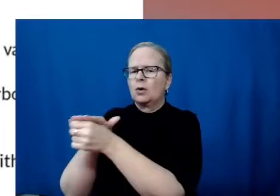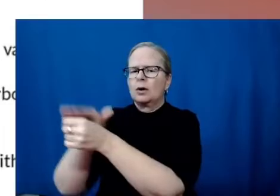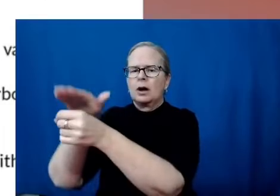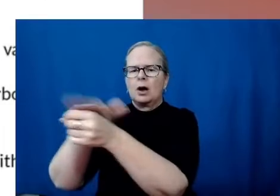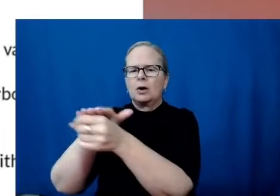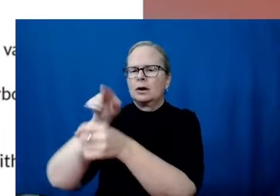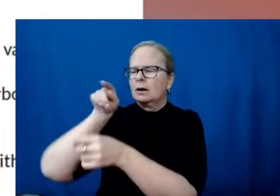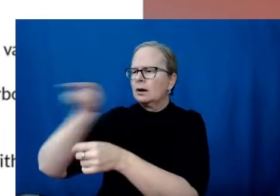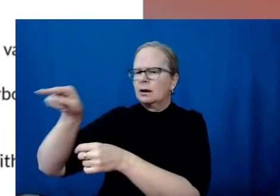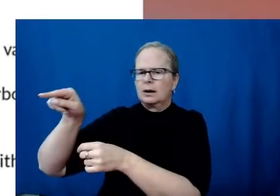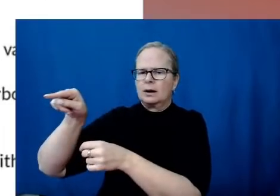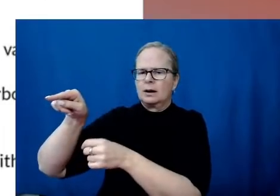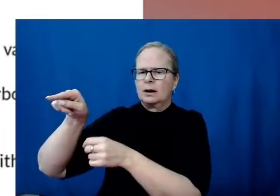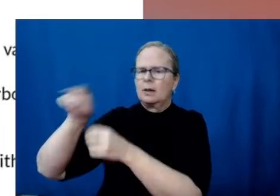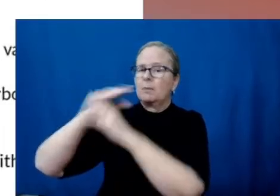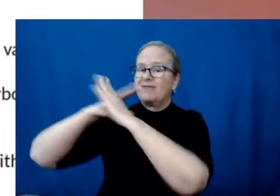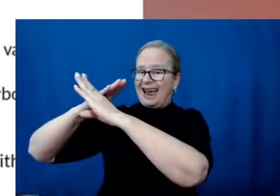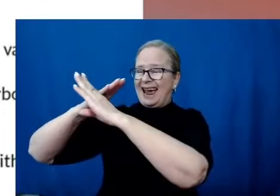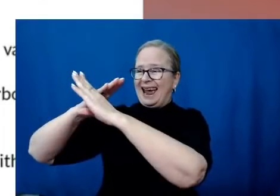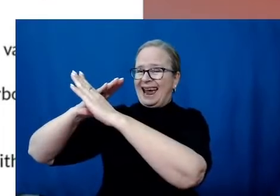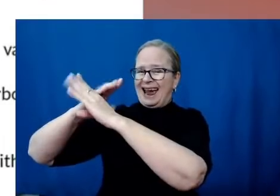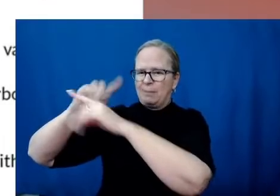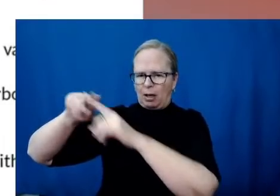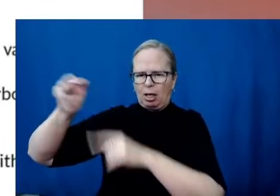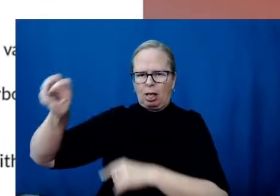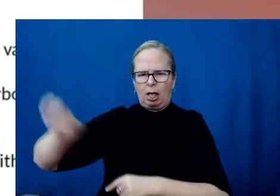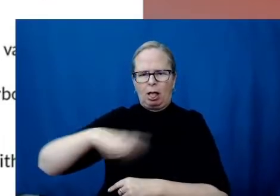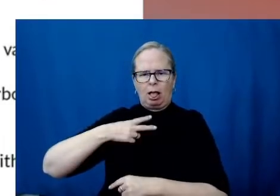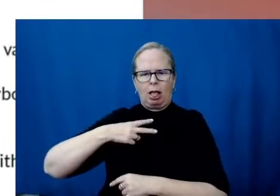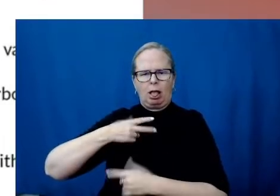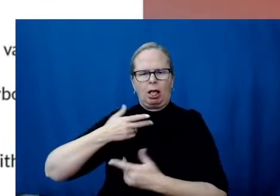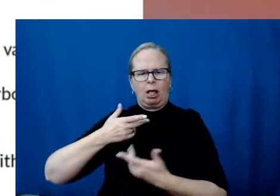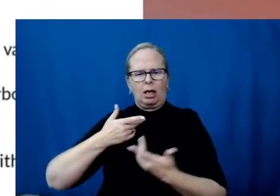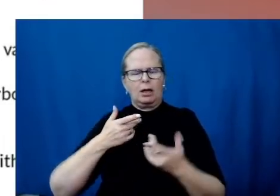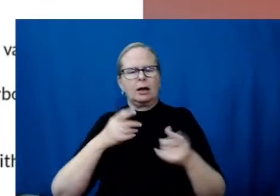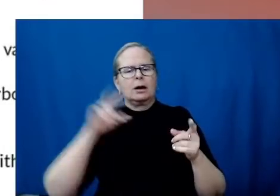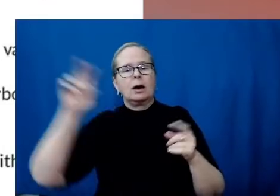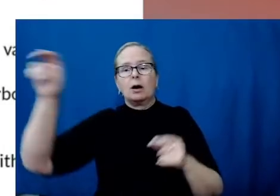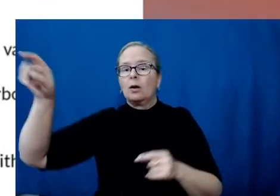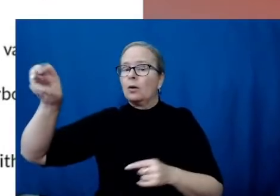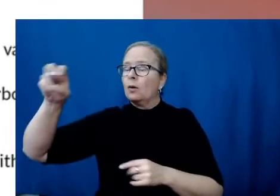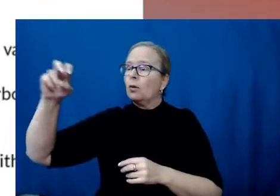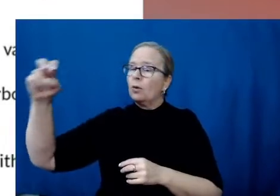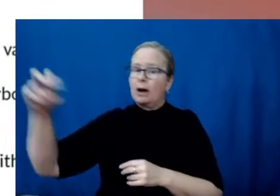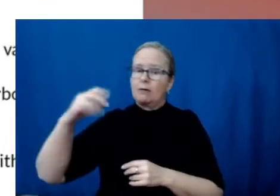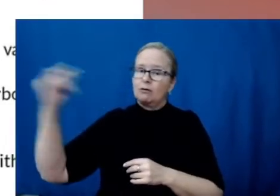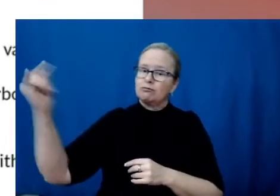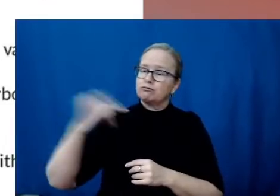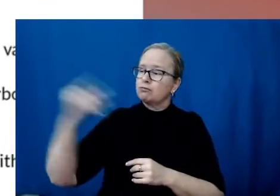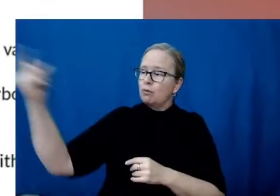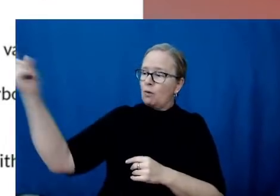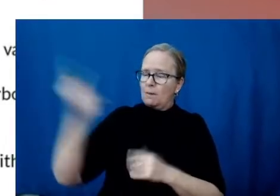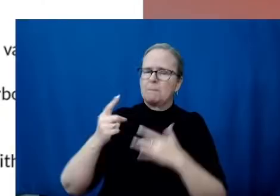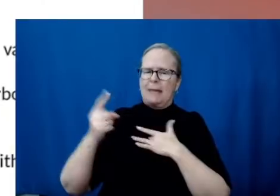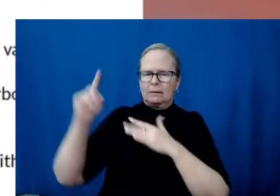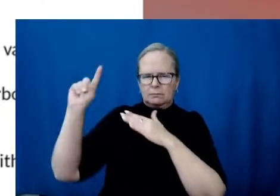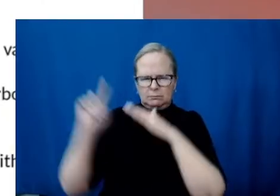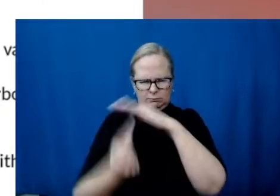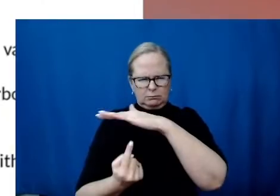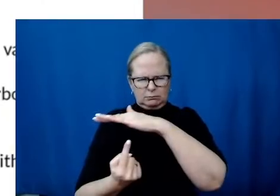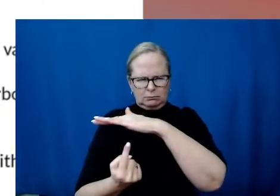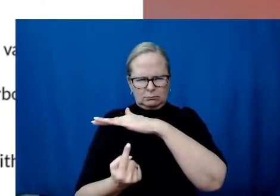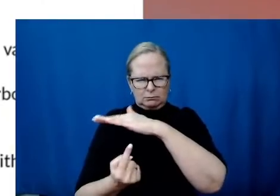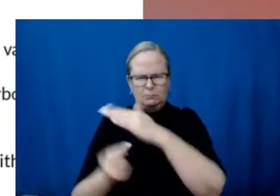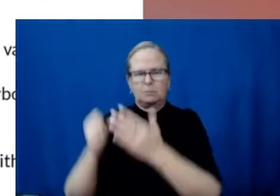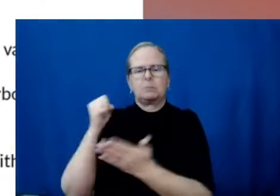other jurisdictions. And that can be done by a mixture, by combination of quarantine of incoming travelers, by vax passes and